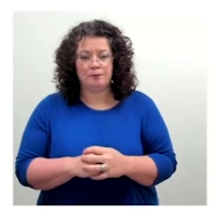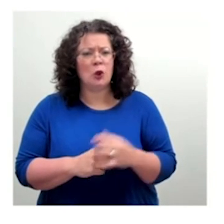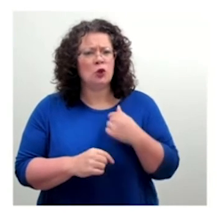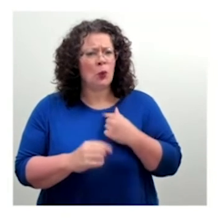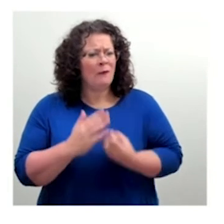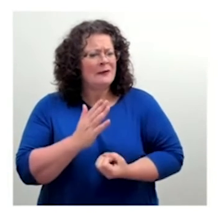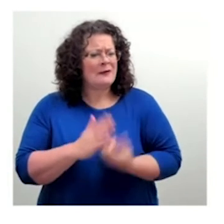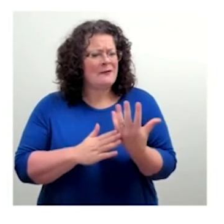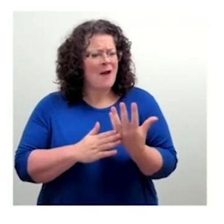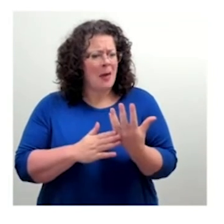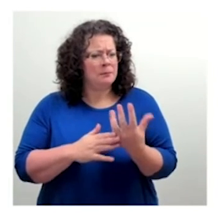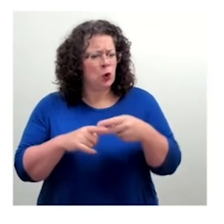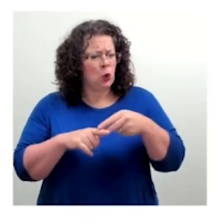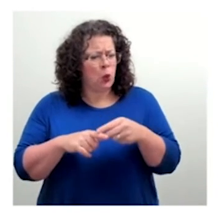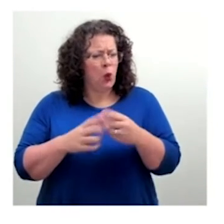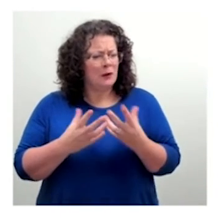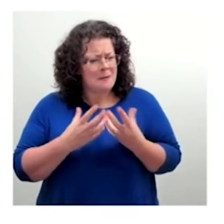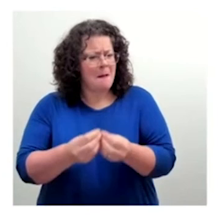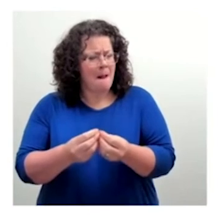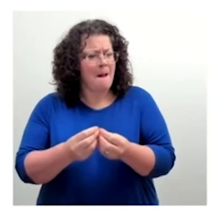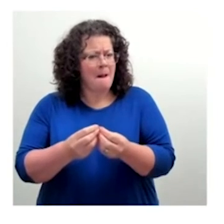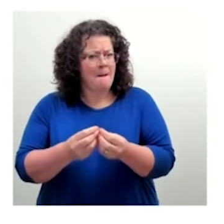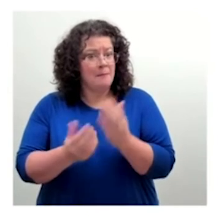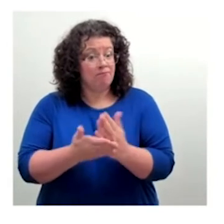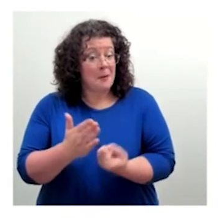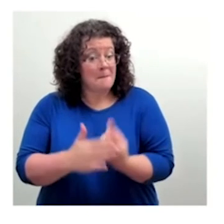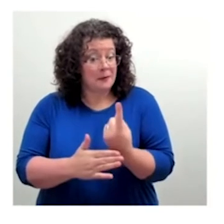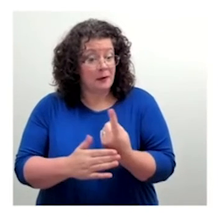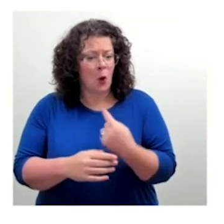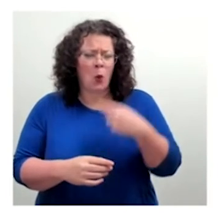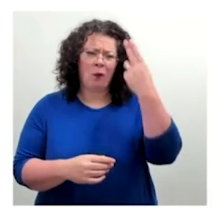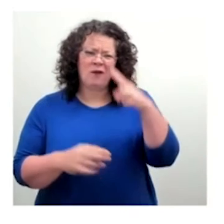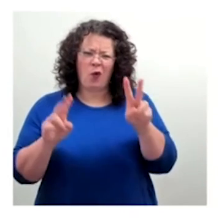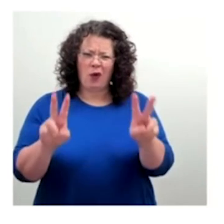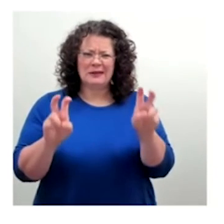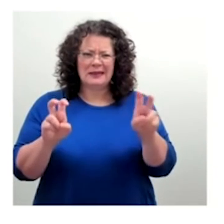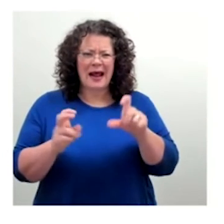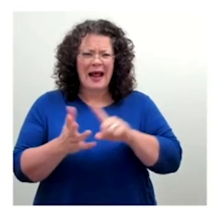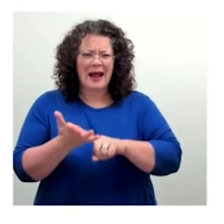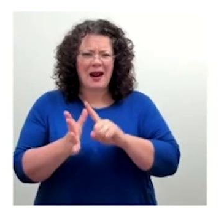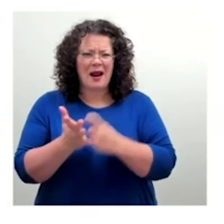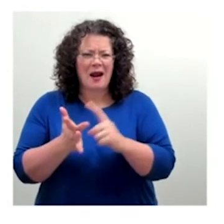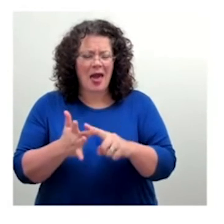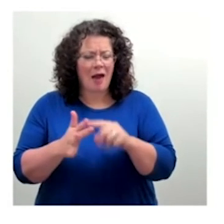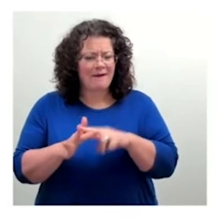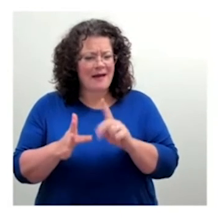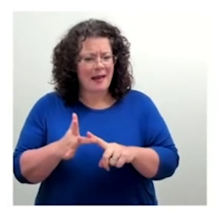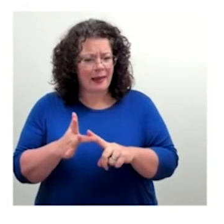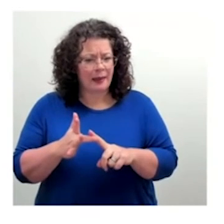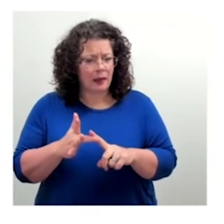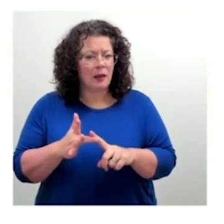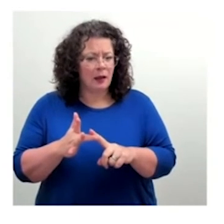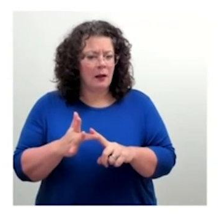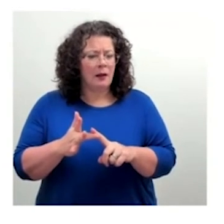Gaussian blurring to e-commerce images and mobile screenshots. You can get to it from cedc.tools, of which I